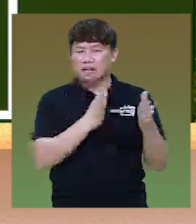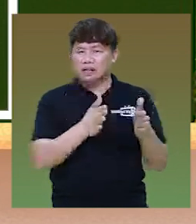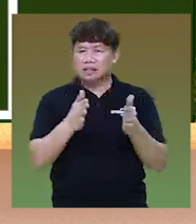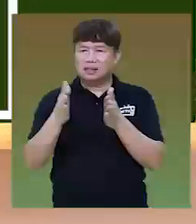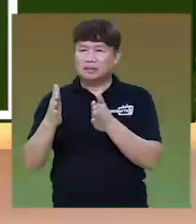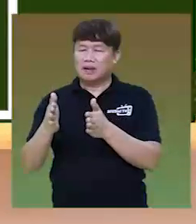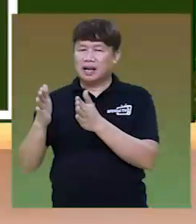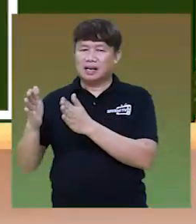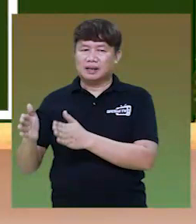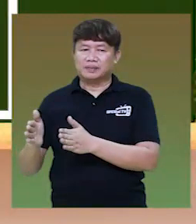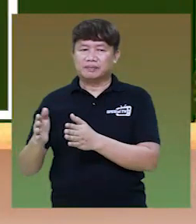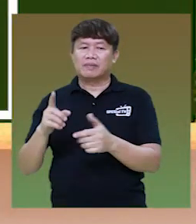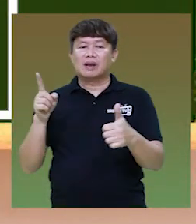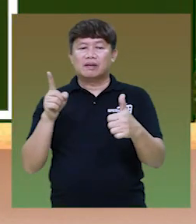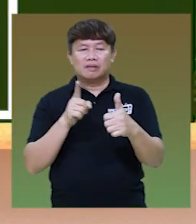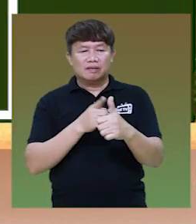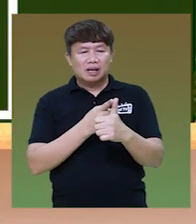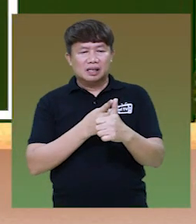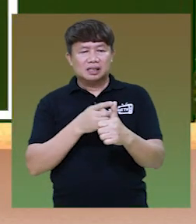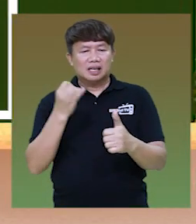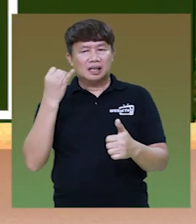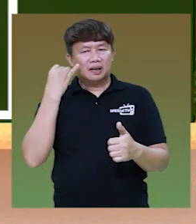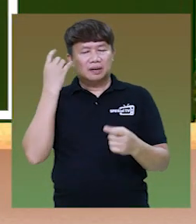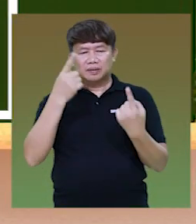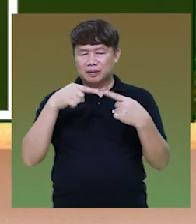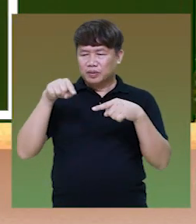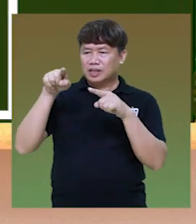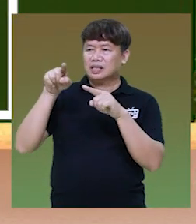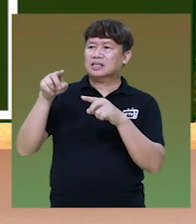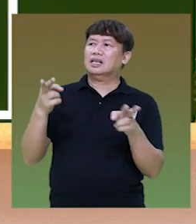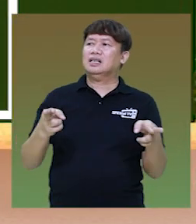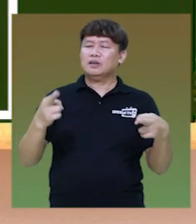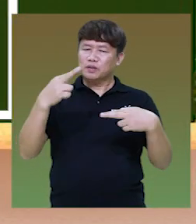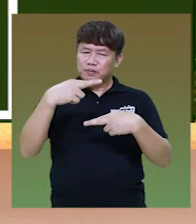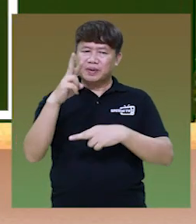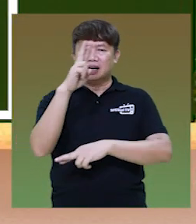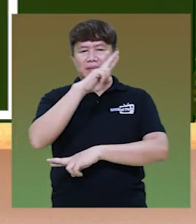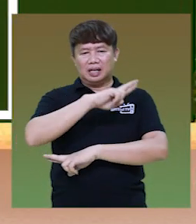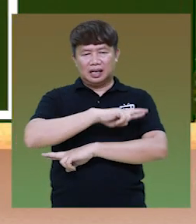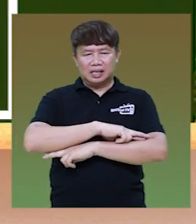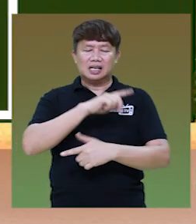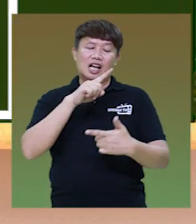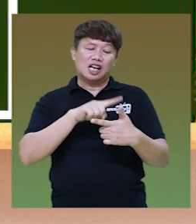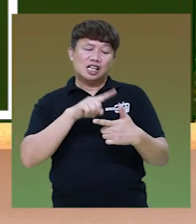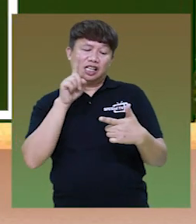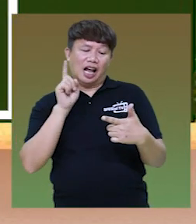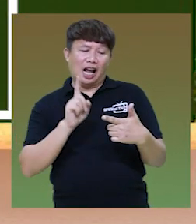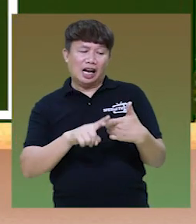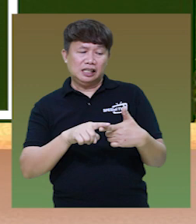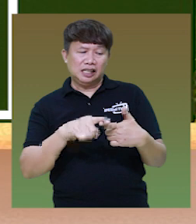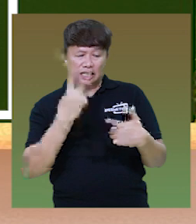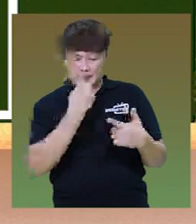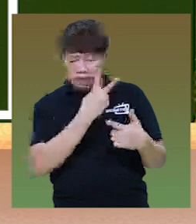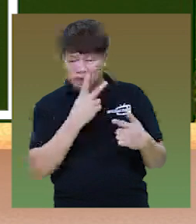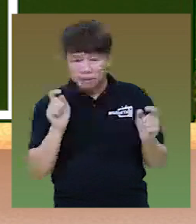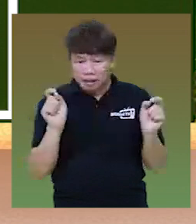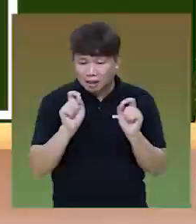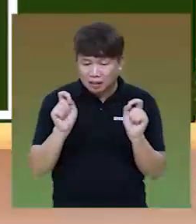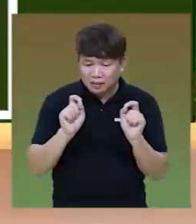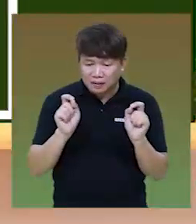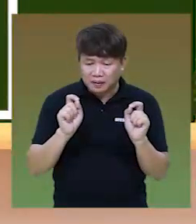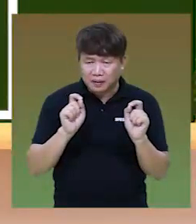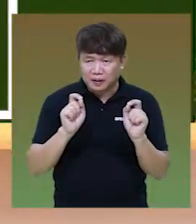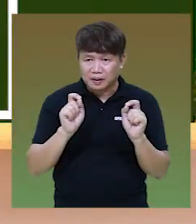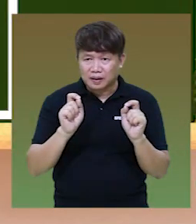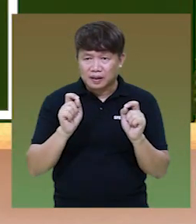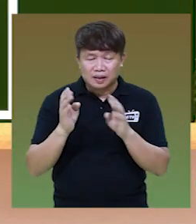First, Jacob went to his room to rest. Then, he saw his toys on the bed